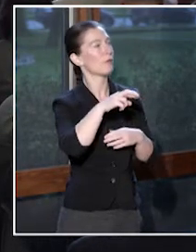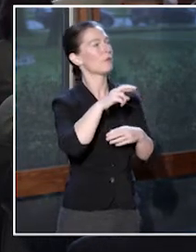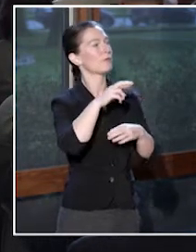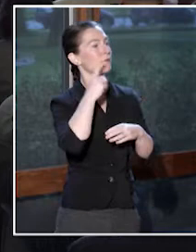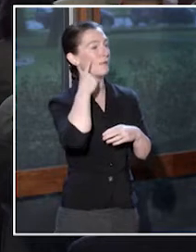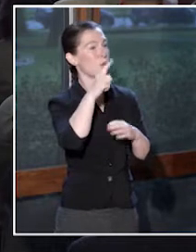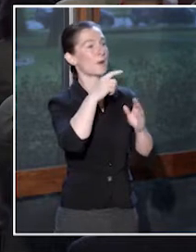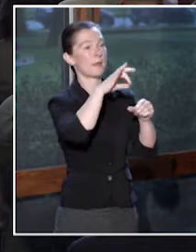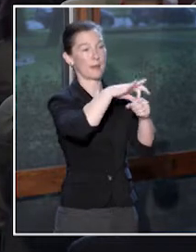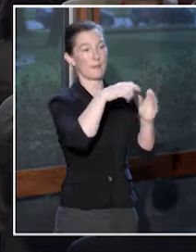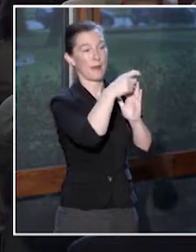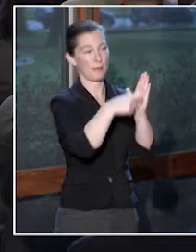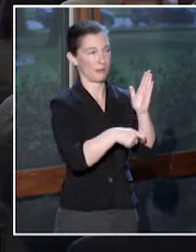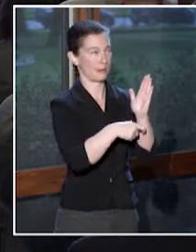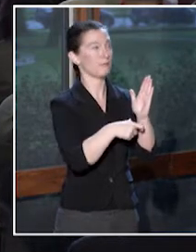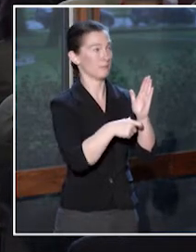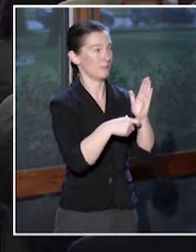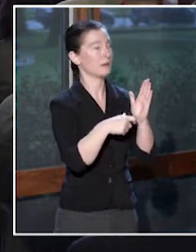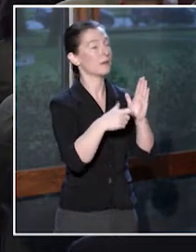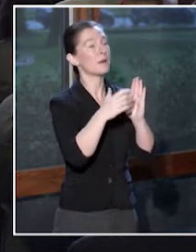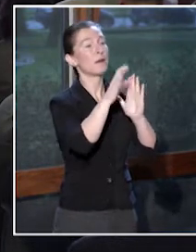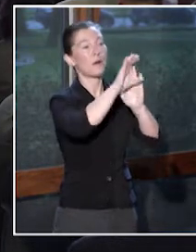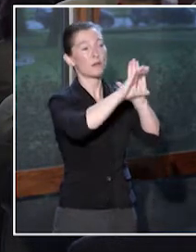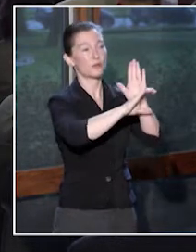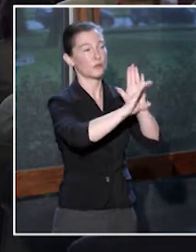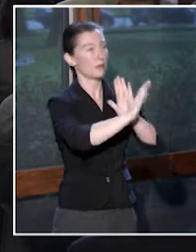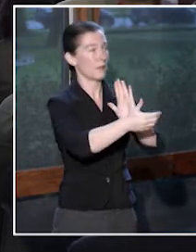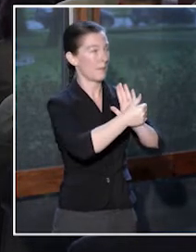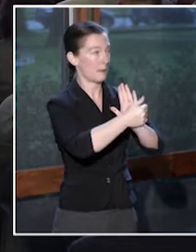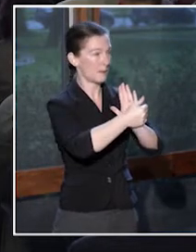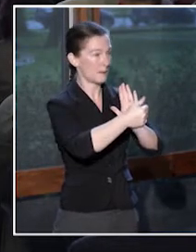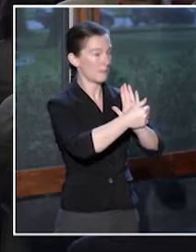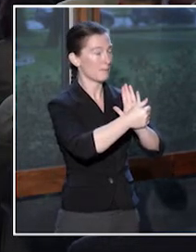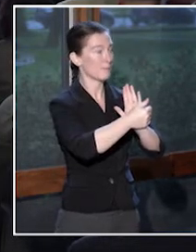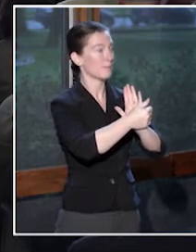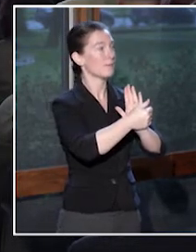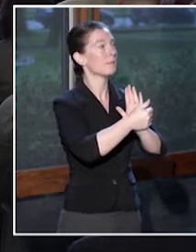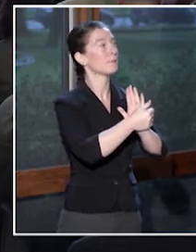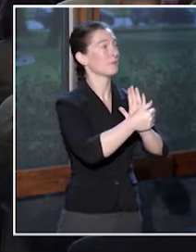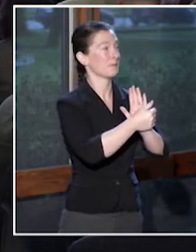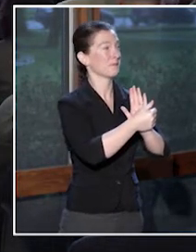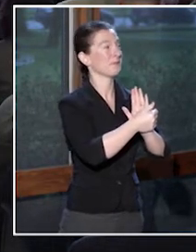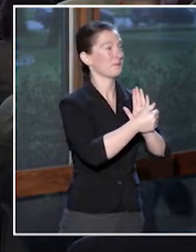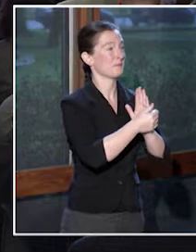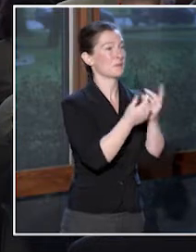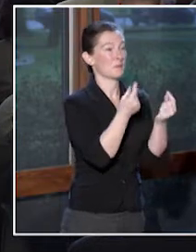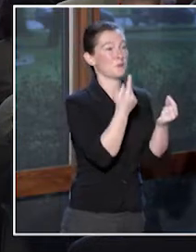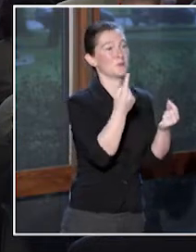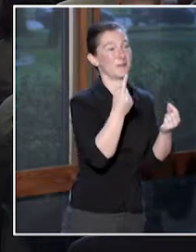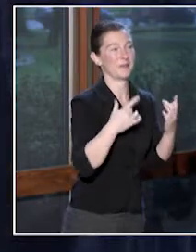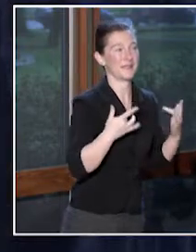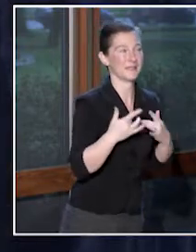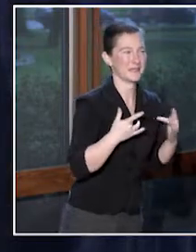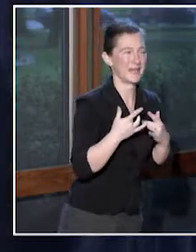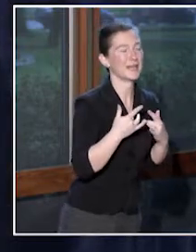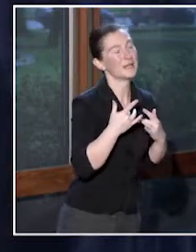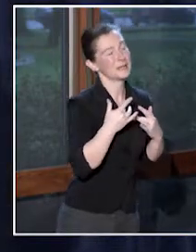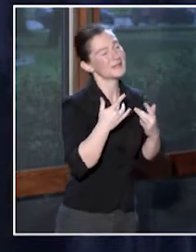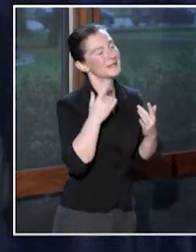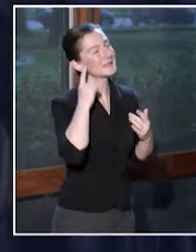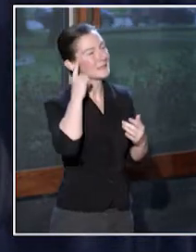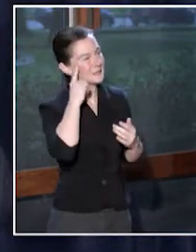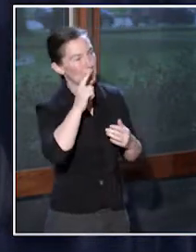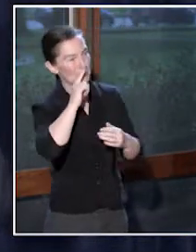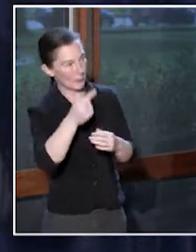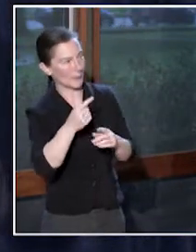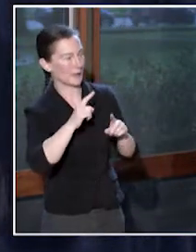of a constitutional amendment that would do something really exciting, but really boring sounding.